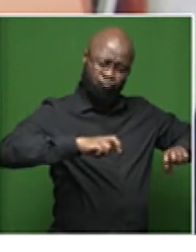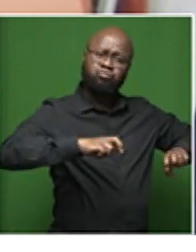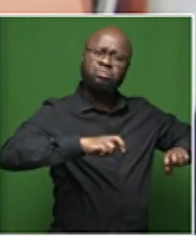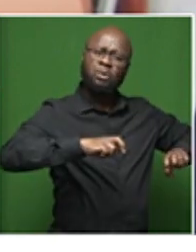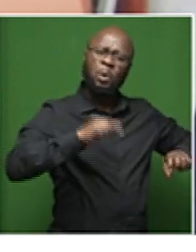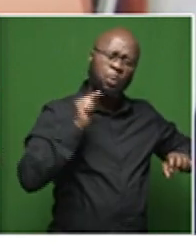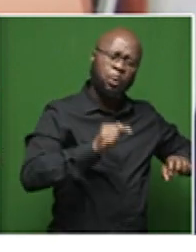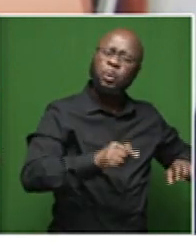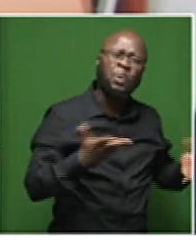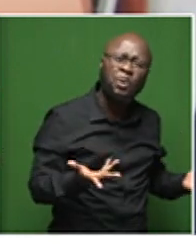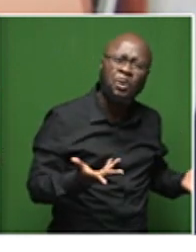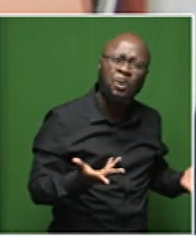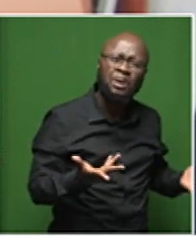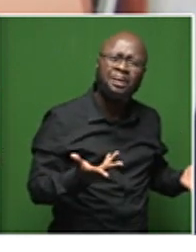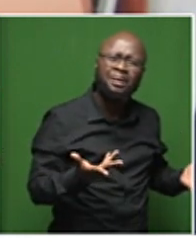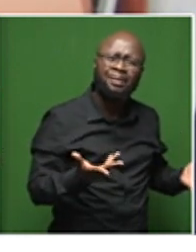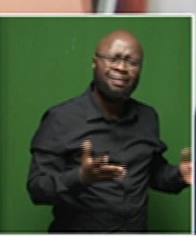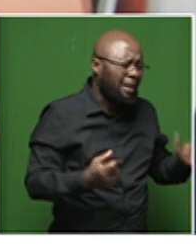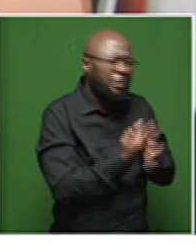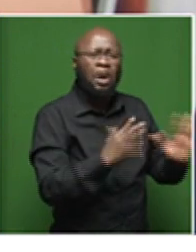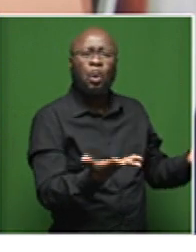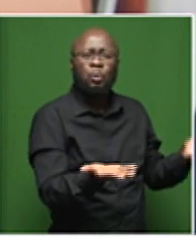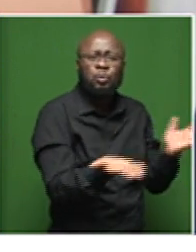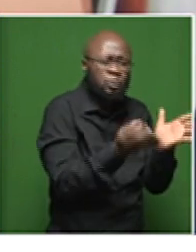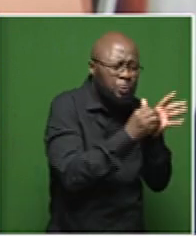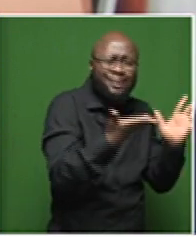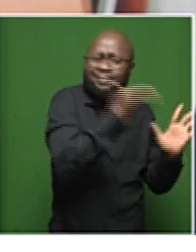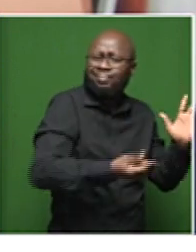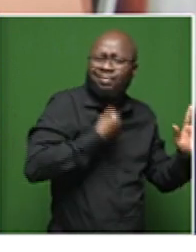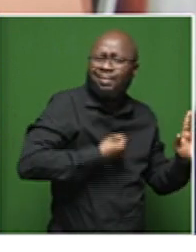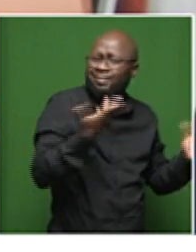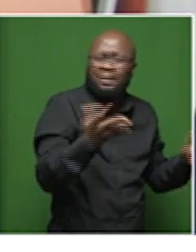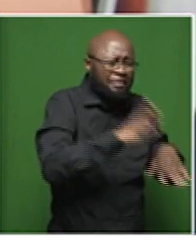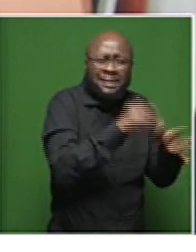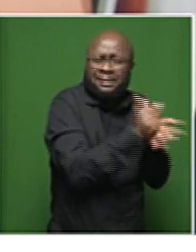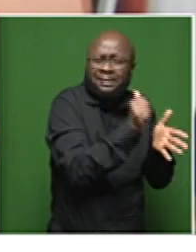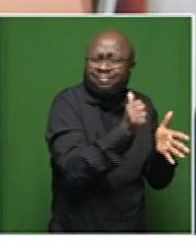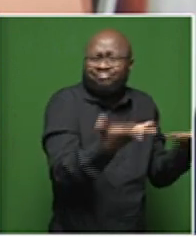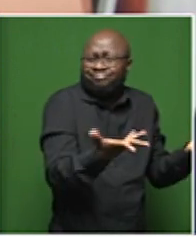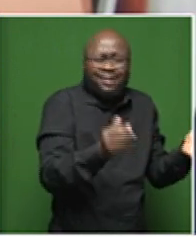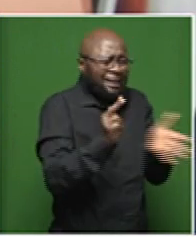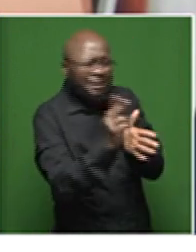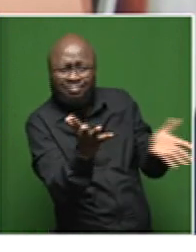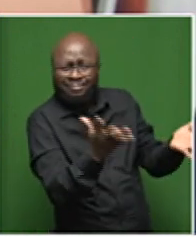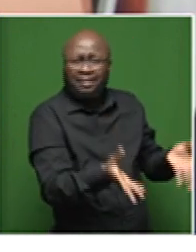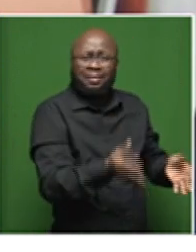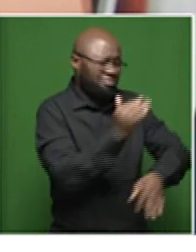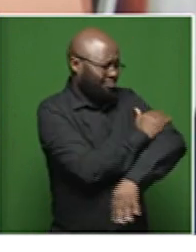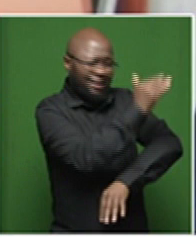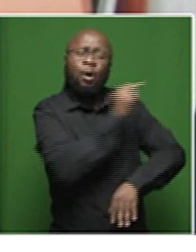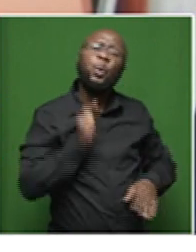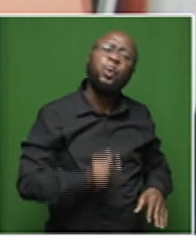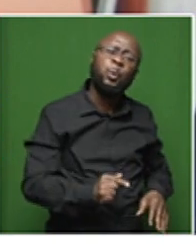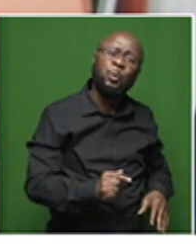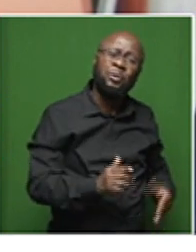now, we see high school kids, the age of 16, at the age of 18, coming with high blood pressures that are, some of them that are even difficult to